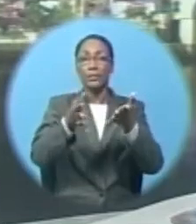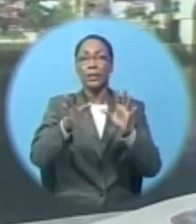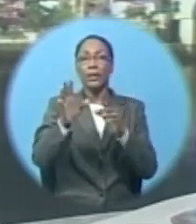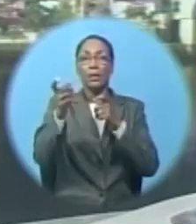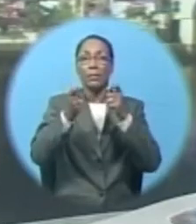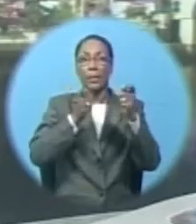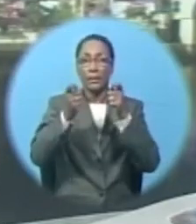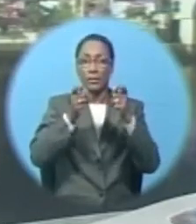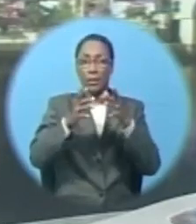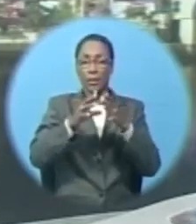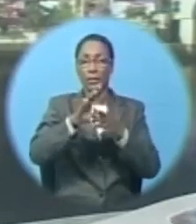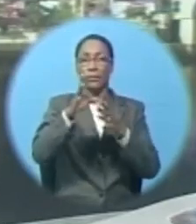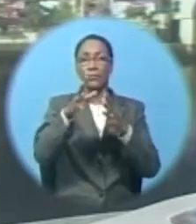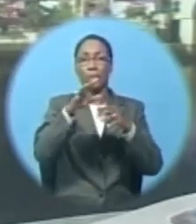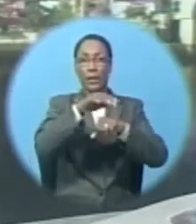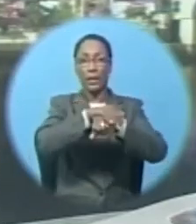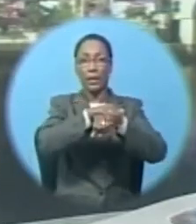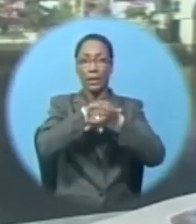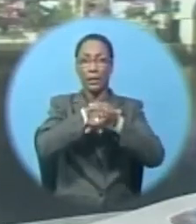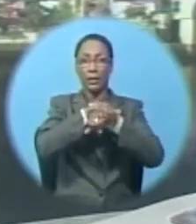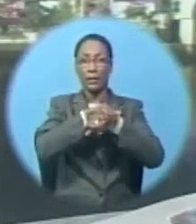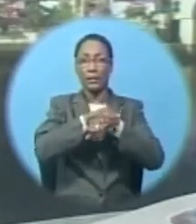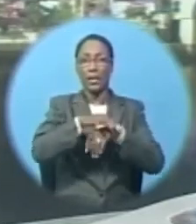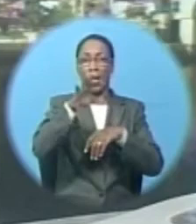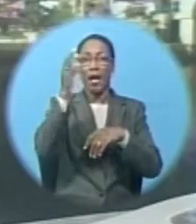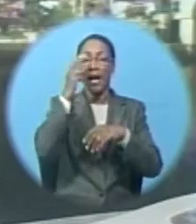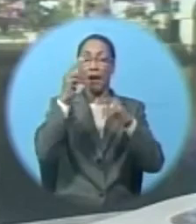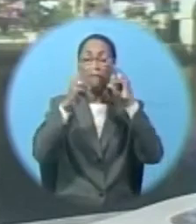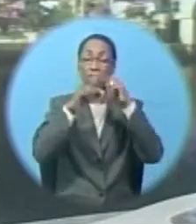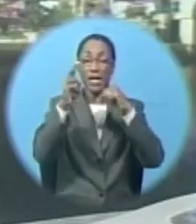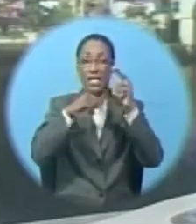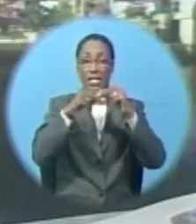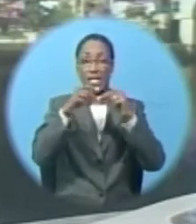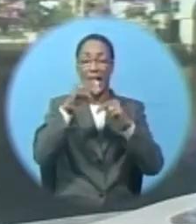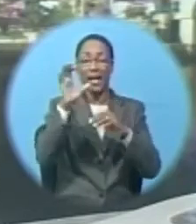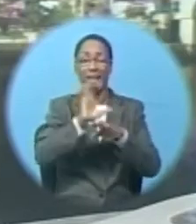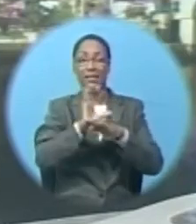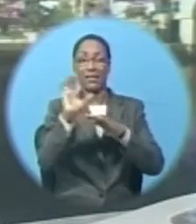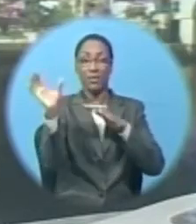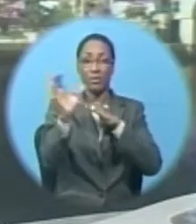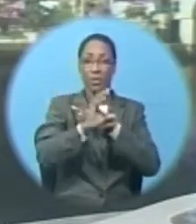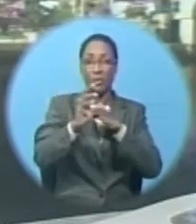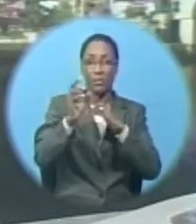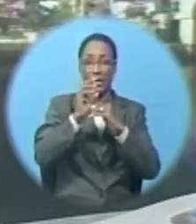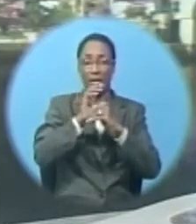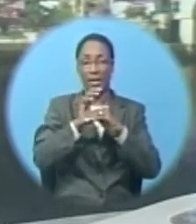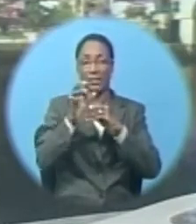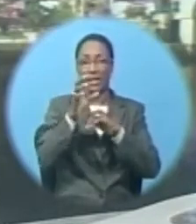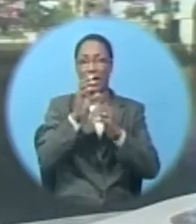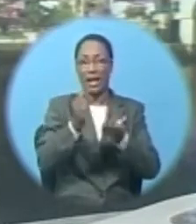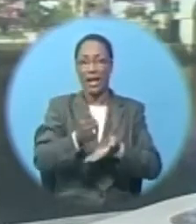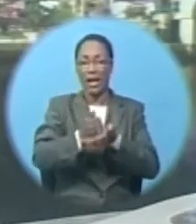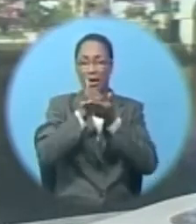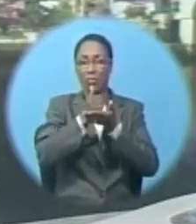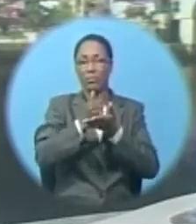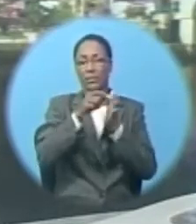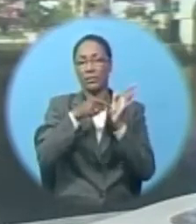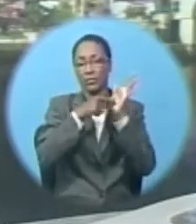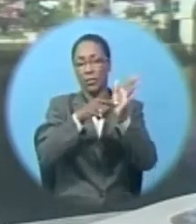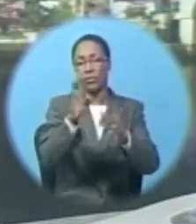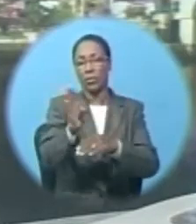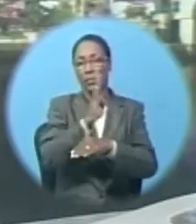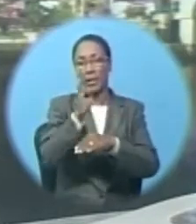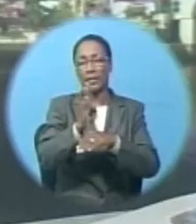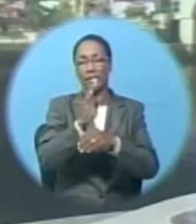Fun Holidays and My Caribbean Holidays, Malcolm Davies, says branded properties have helped to market Barbados.